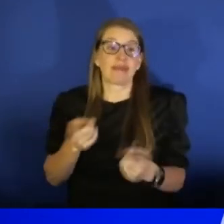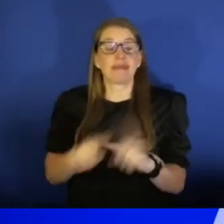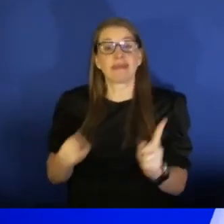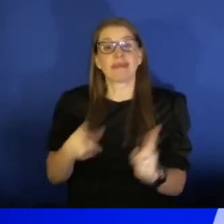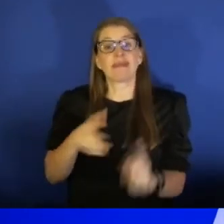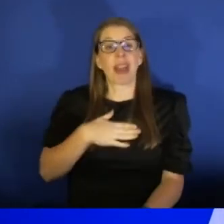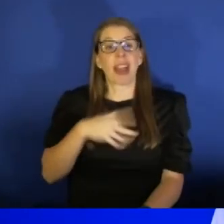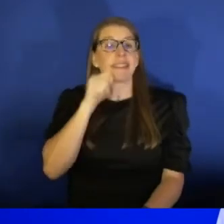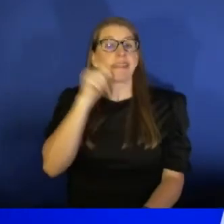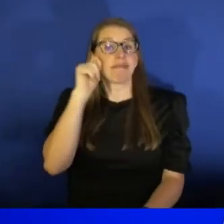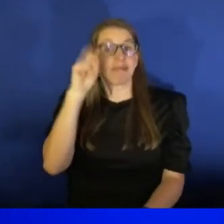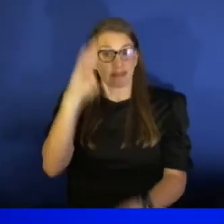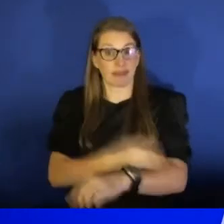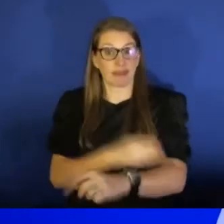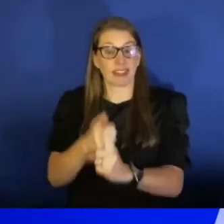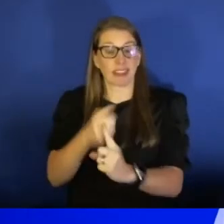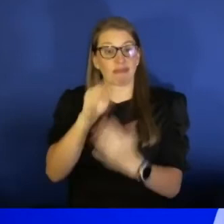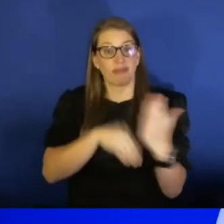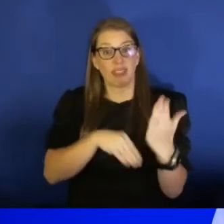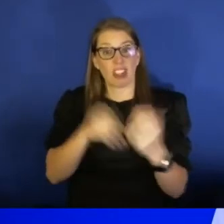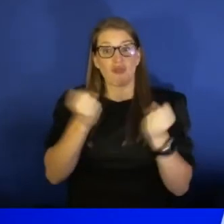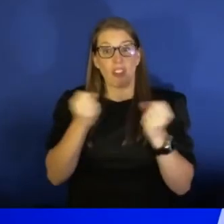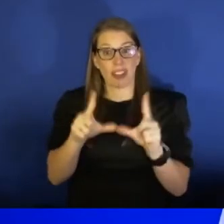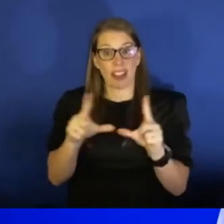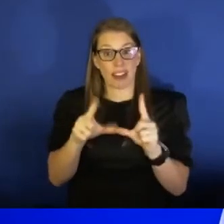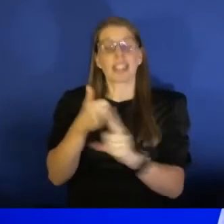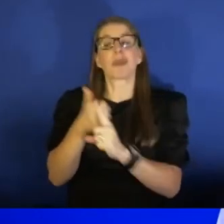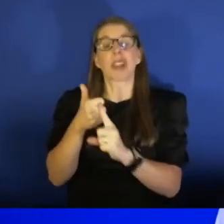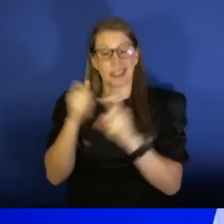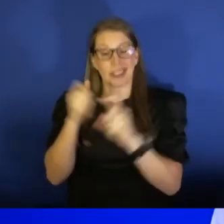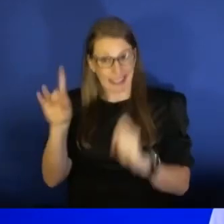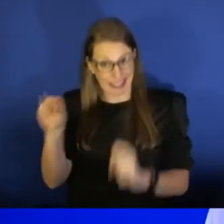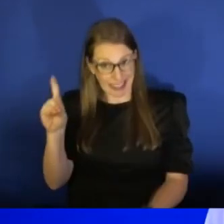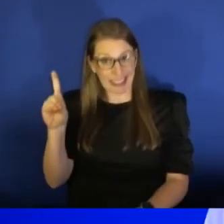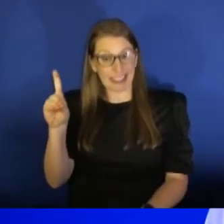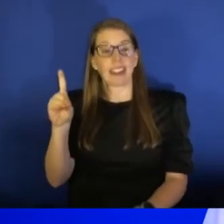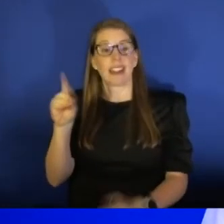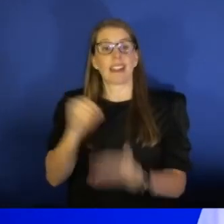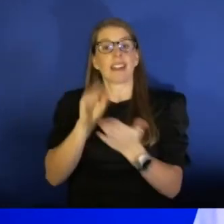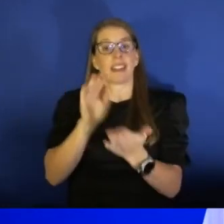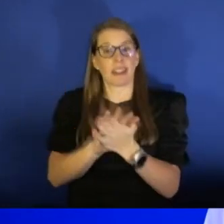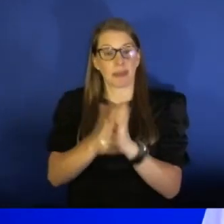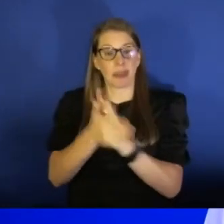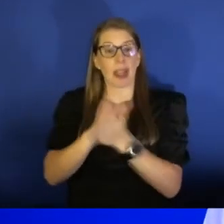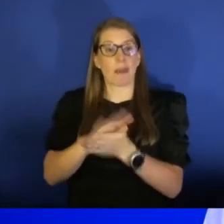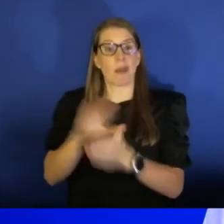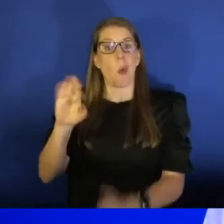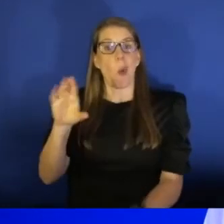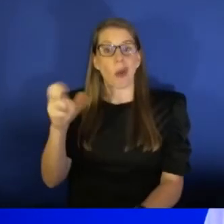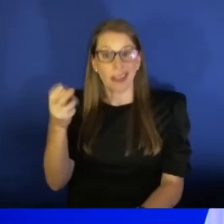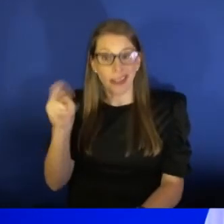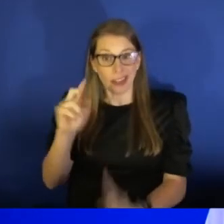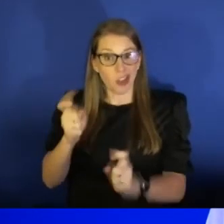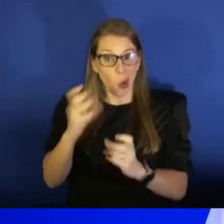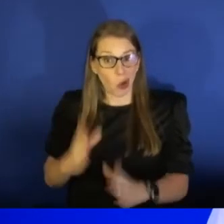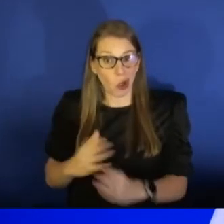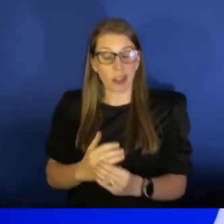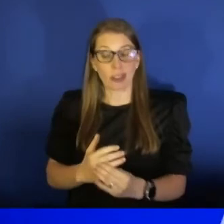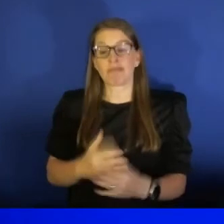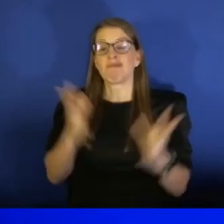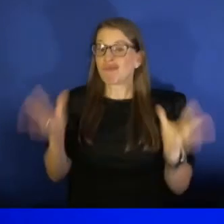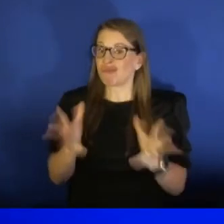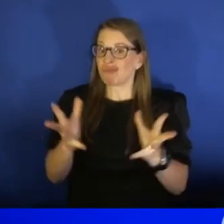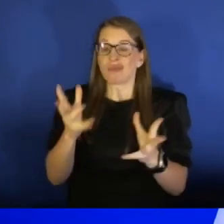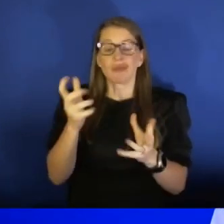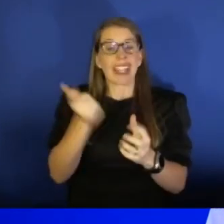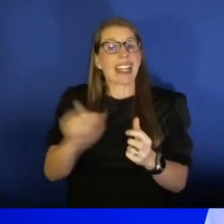when he filled out his driver's license, he did fill out to be an organ donor. I would encourage everybody, regardless of age, talk with